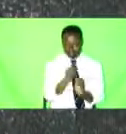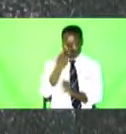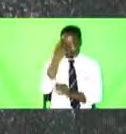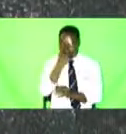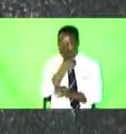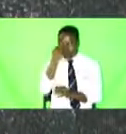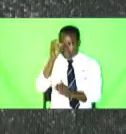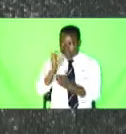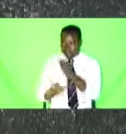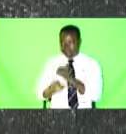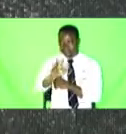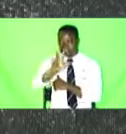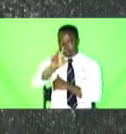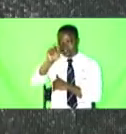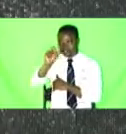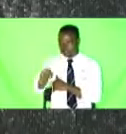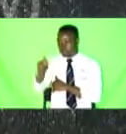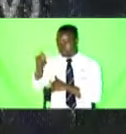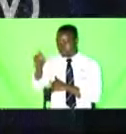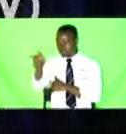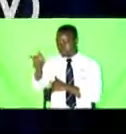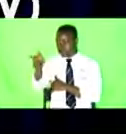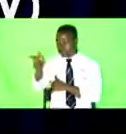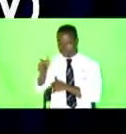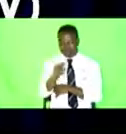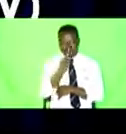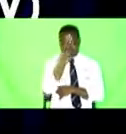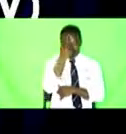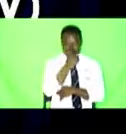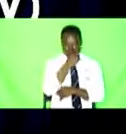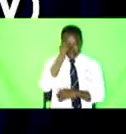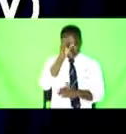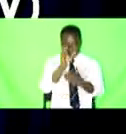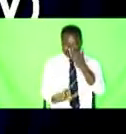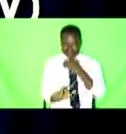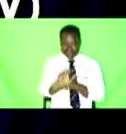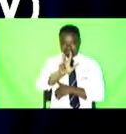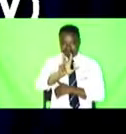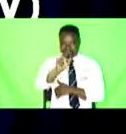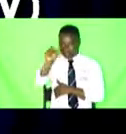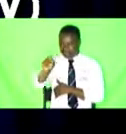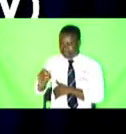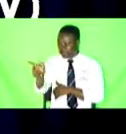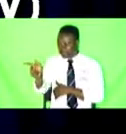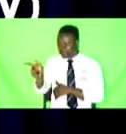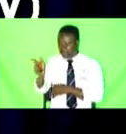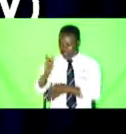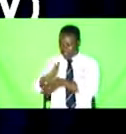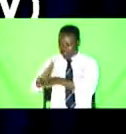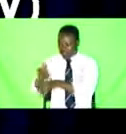verse 23. Romans 3, 23, and then I'll add 24.